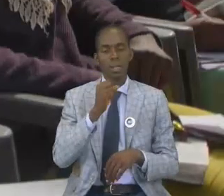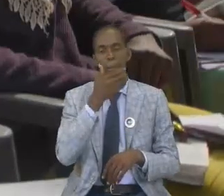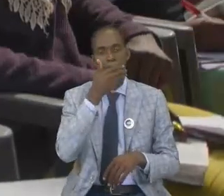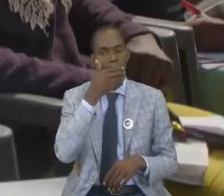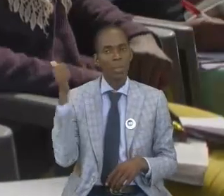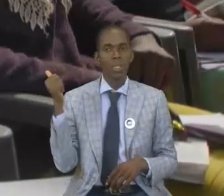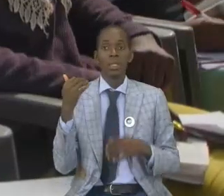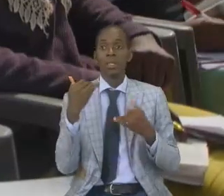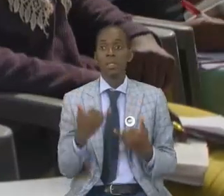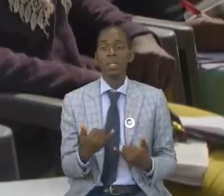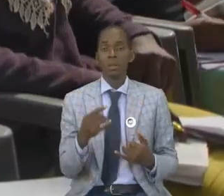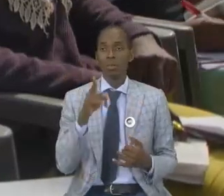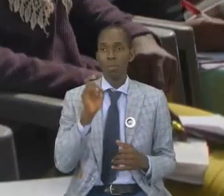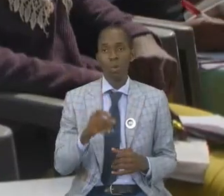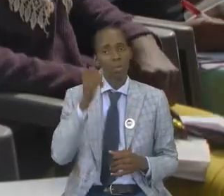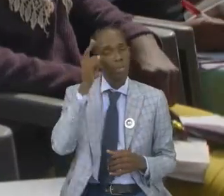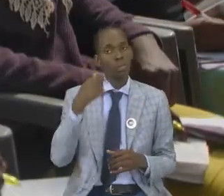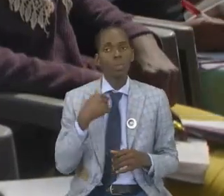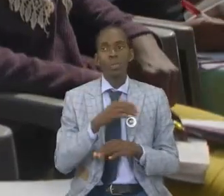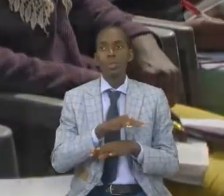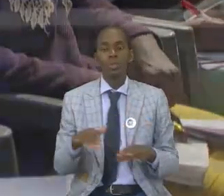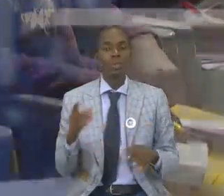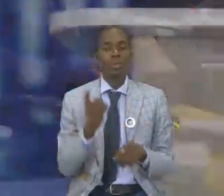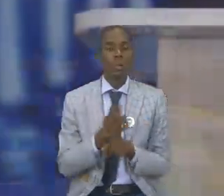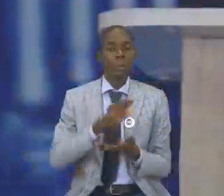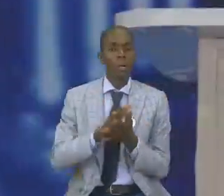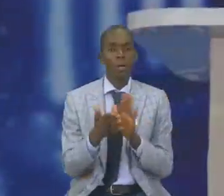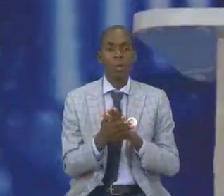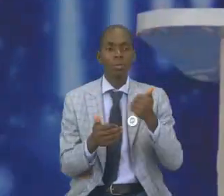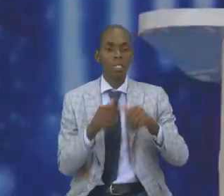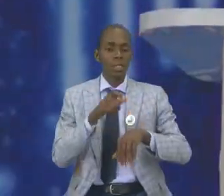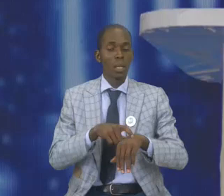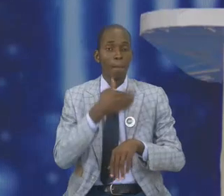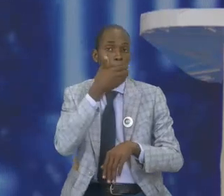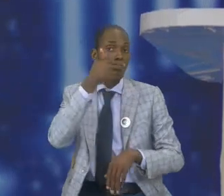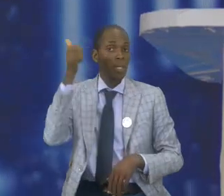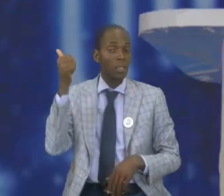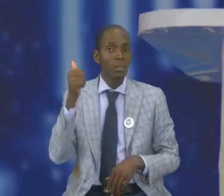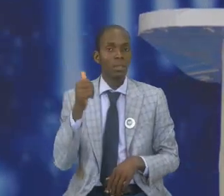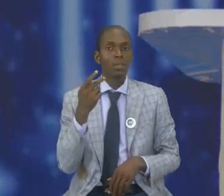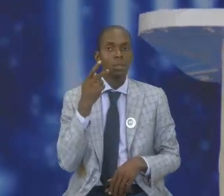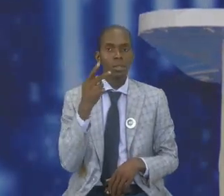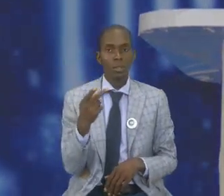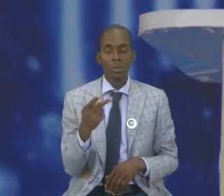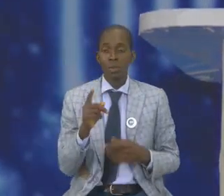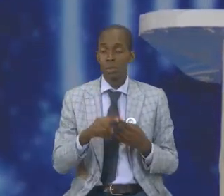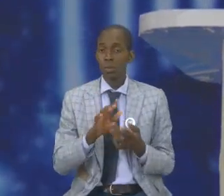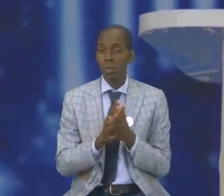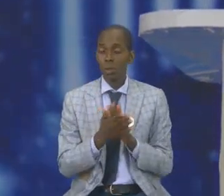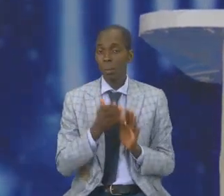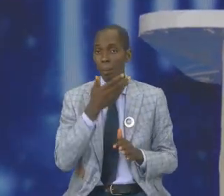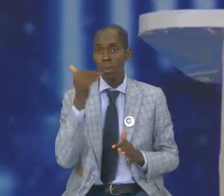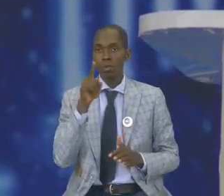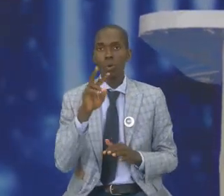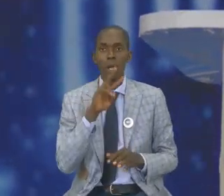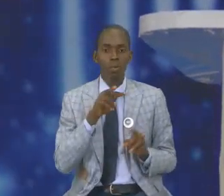Now understand, we don't just become 10 times better. You are looking at, to become 10 times better, you're looking